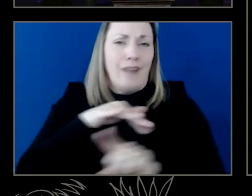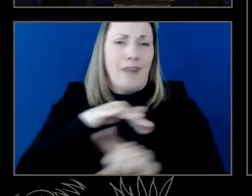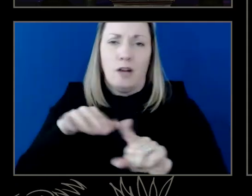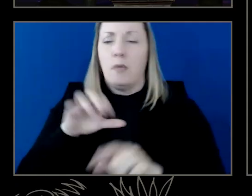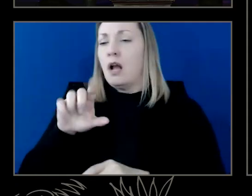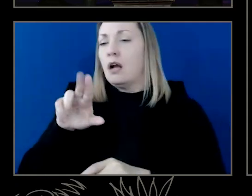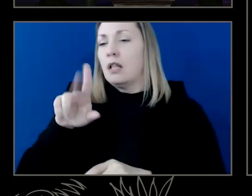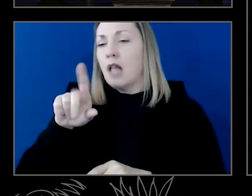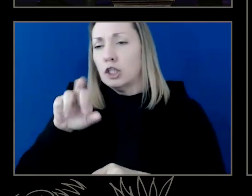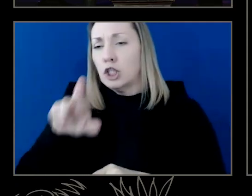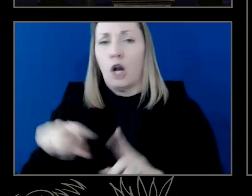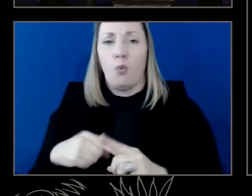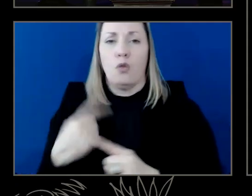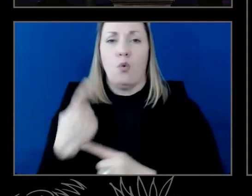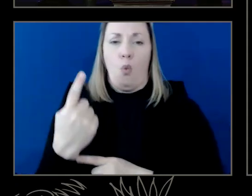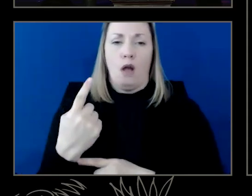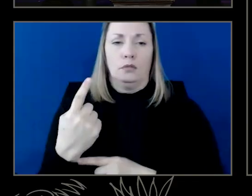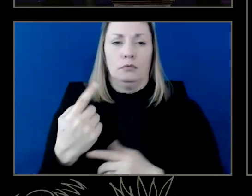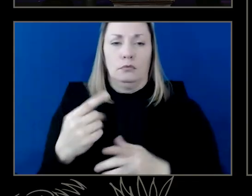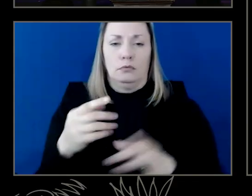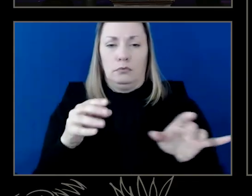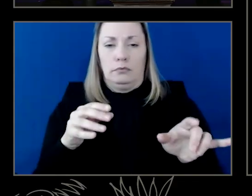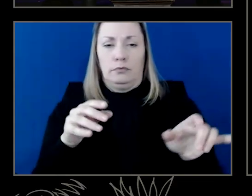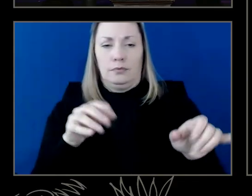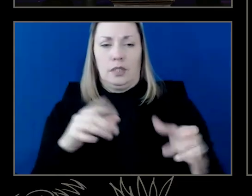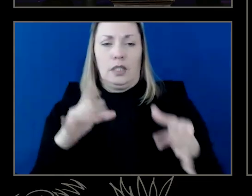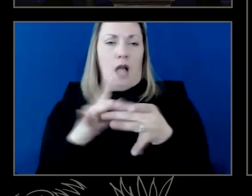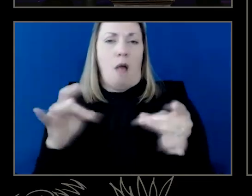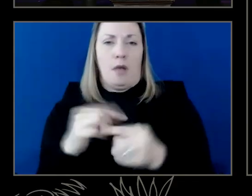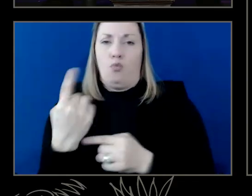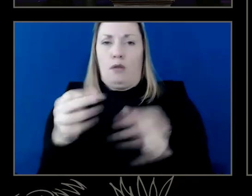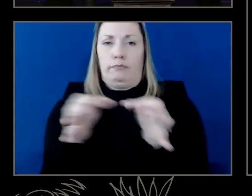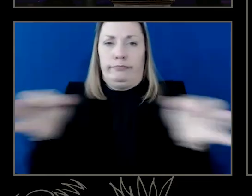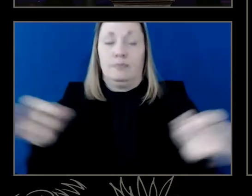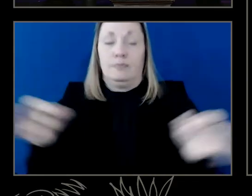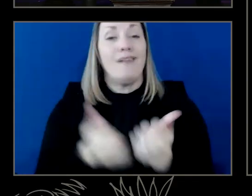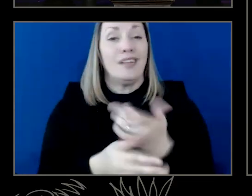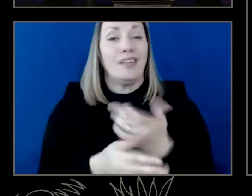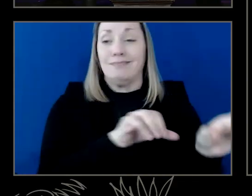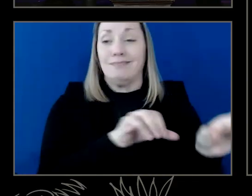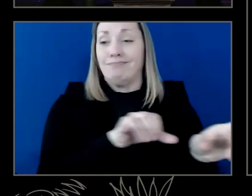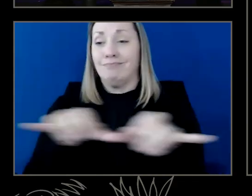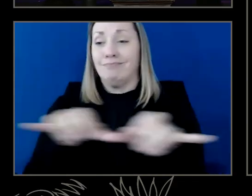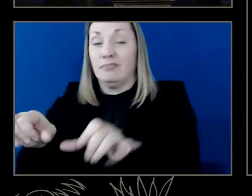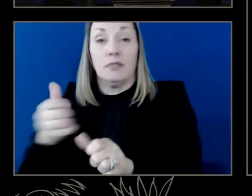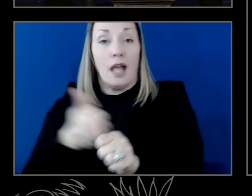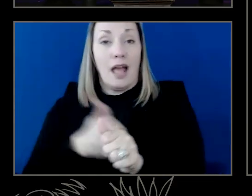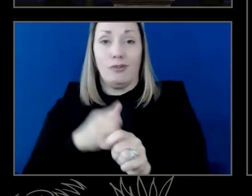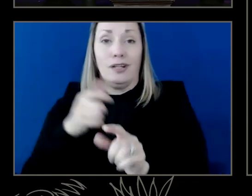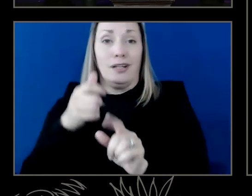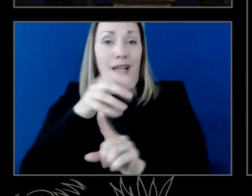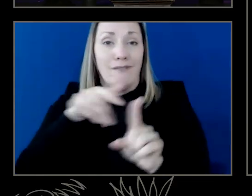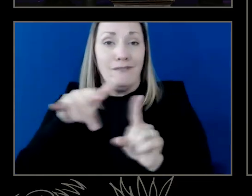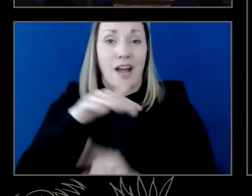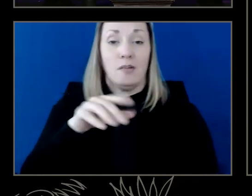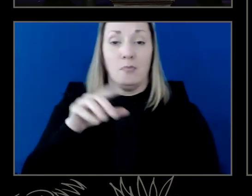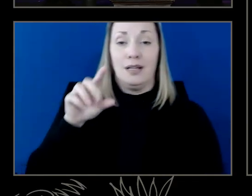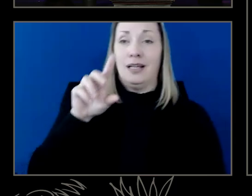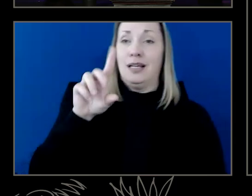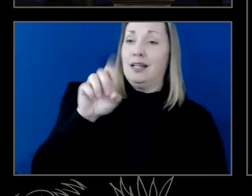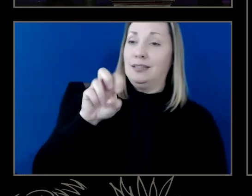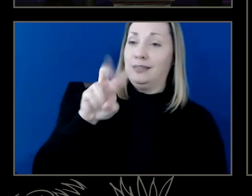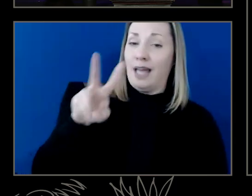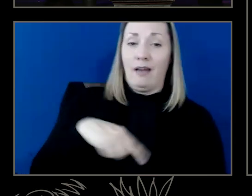etc., with a single command. Everything stays consistent across every environment, like dev, stage, and